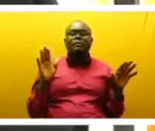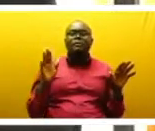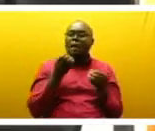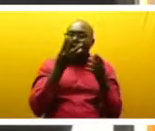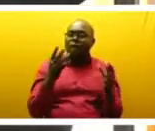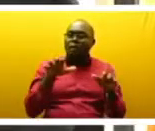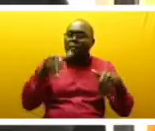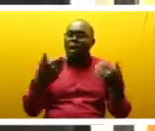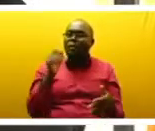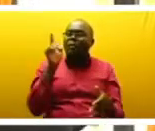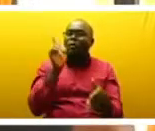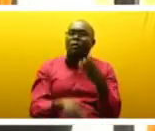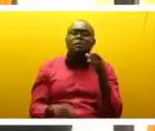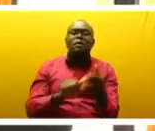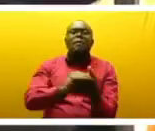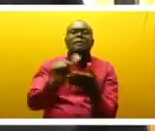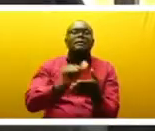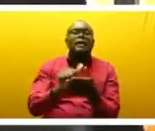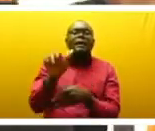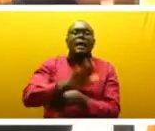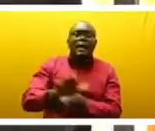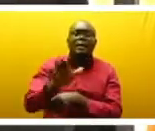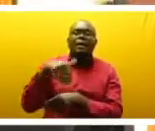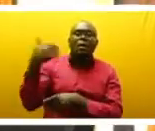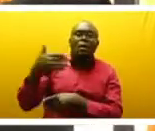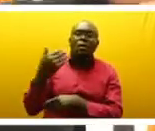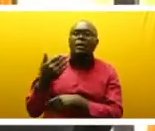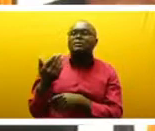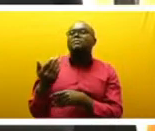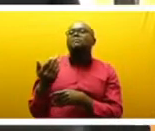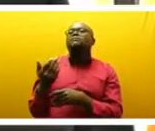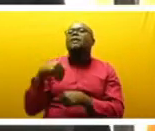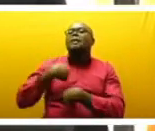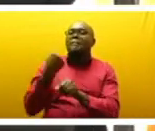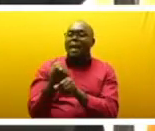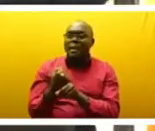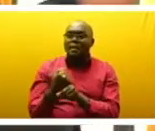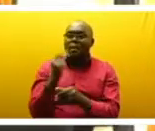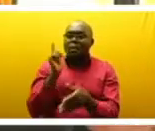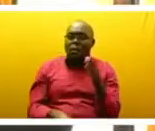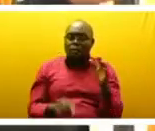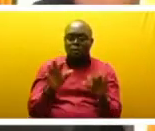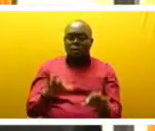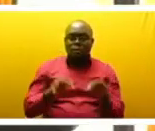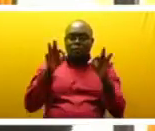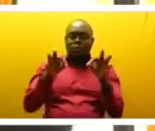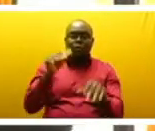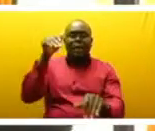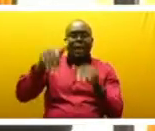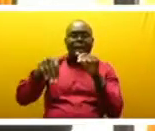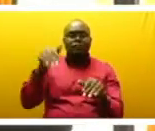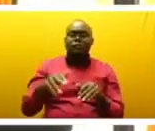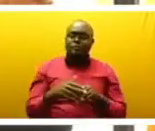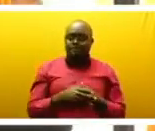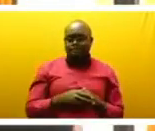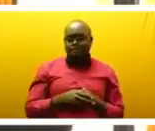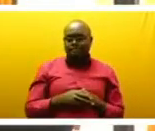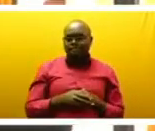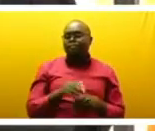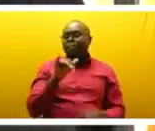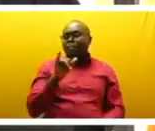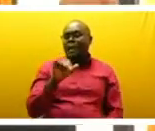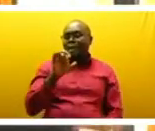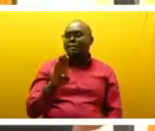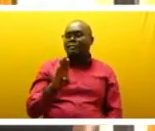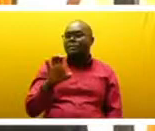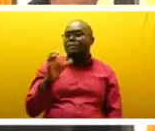how Lycos, wherever they printed ballots, they've always ended up with postponed elections. Iebc should